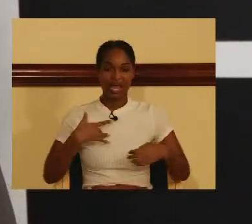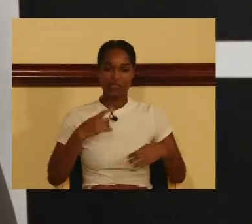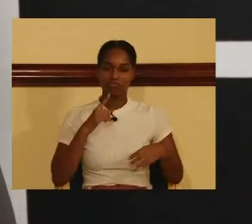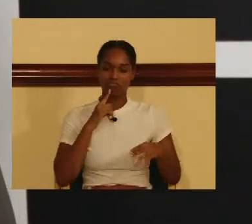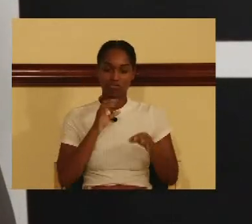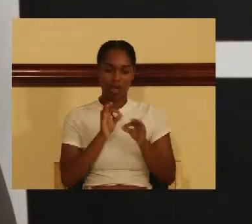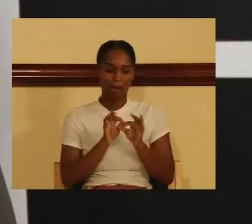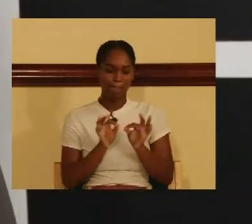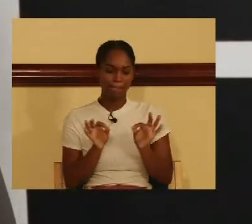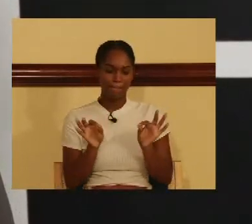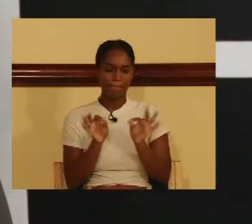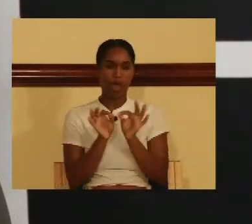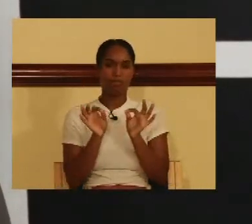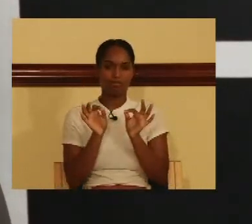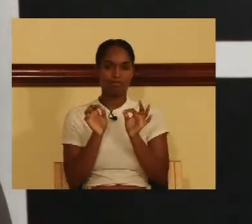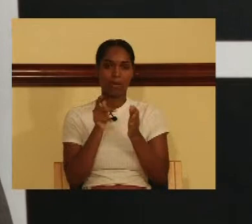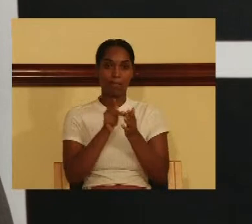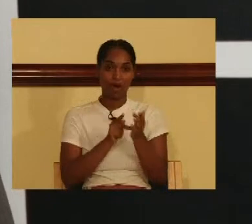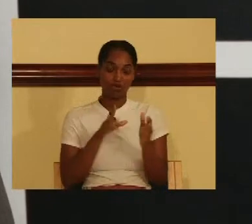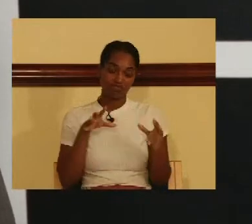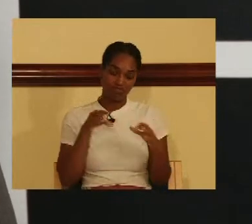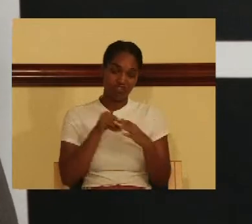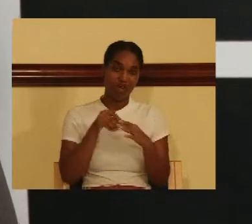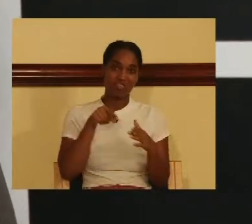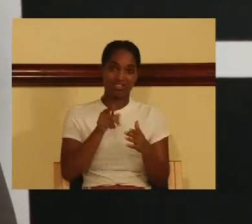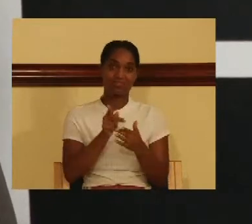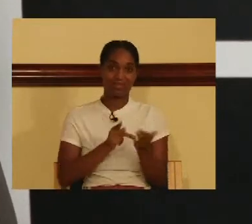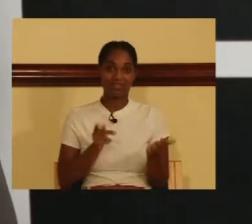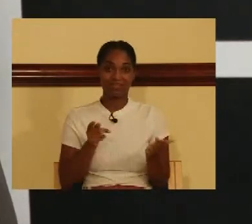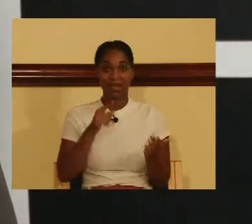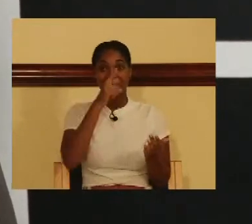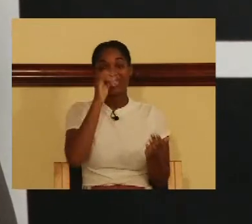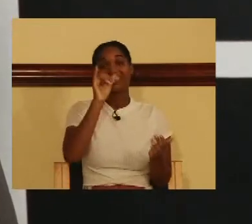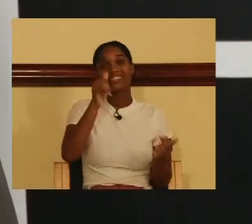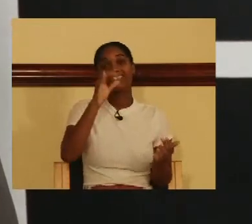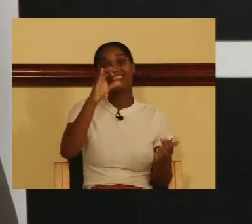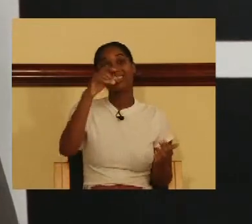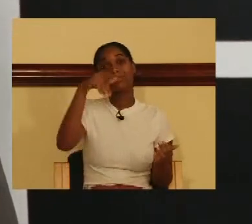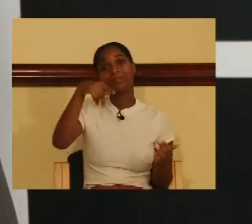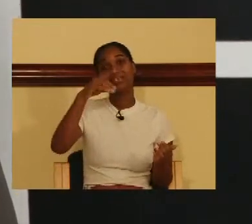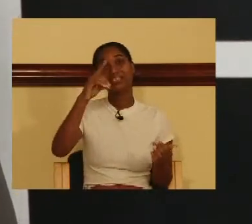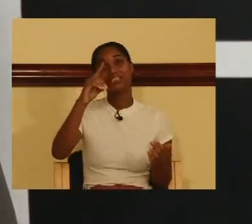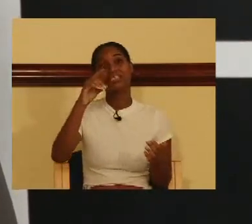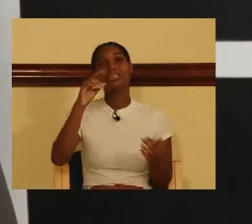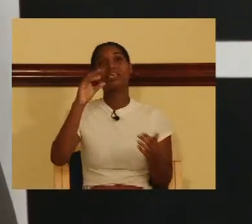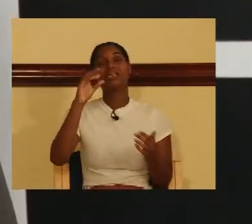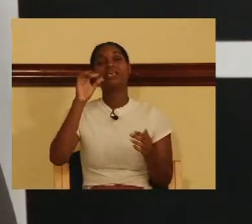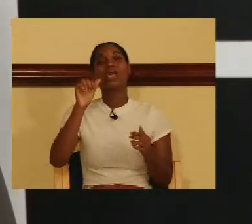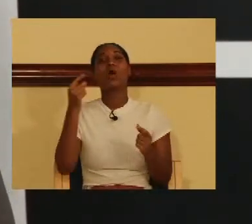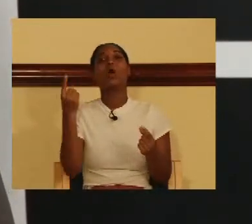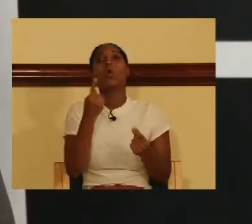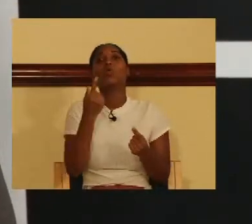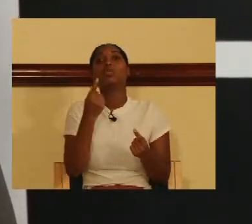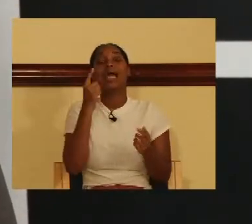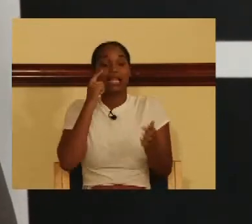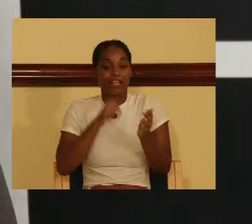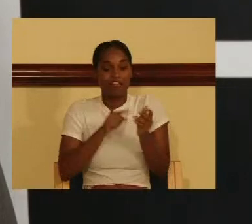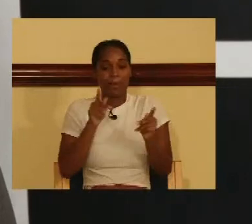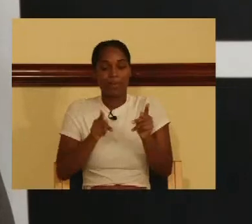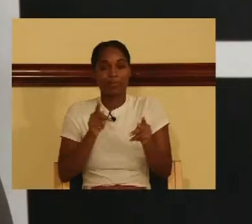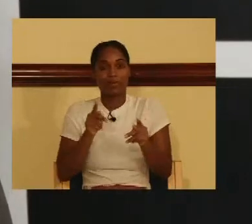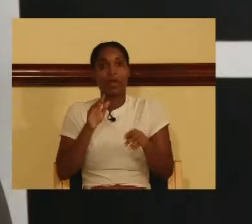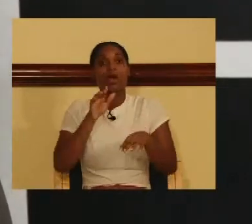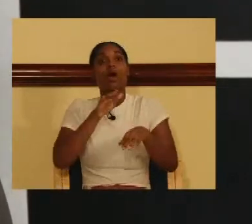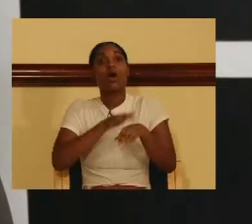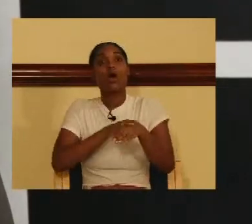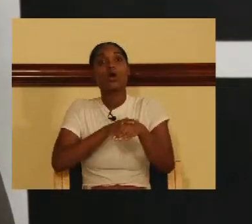critical part to play in this process, because the JCPD can only identify persons based on